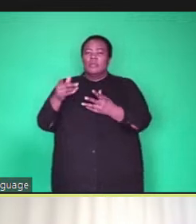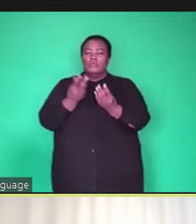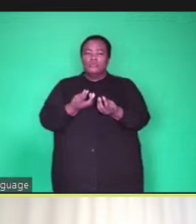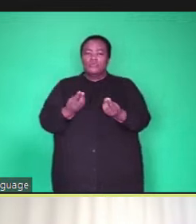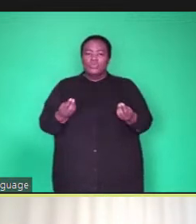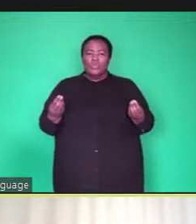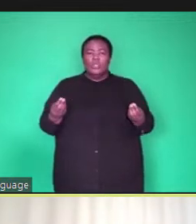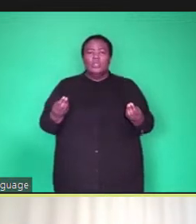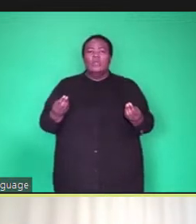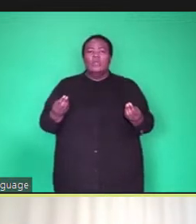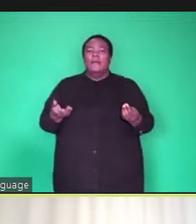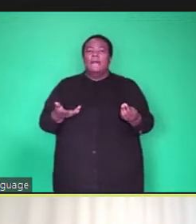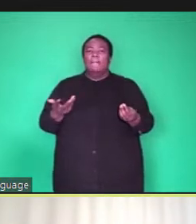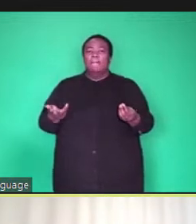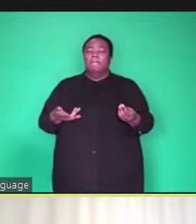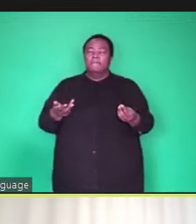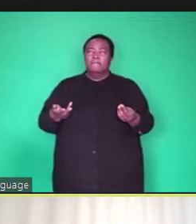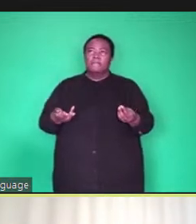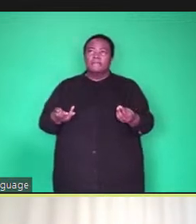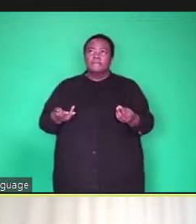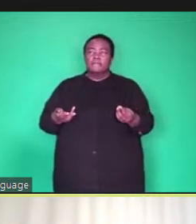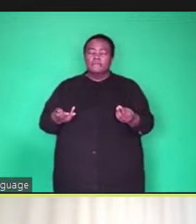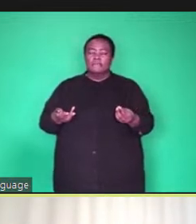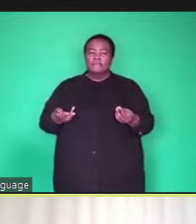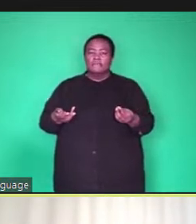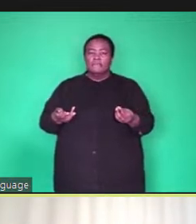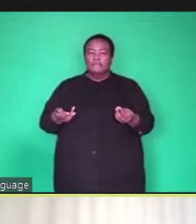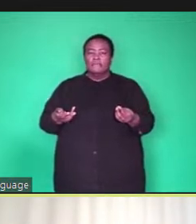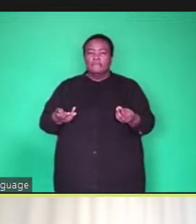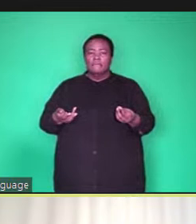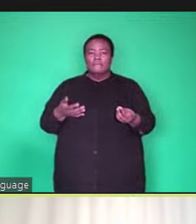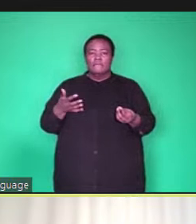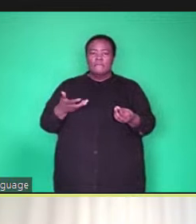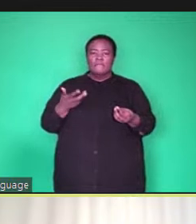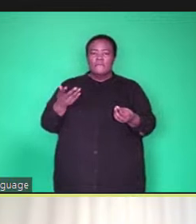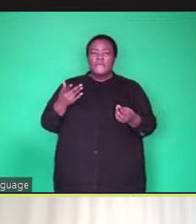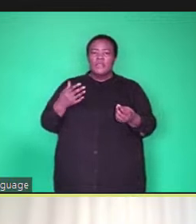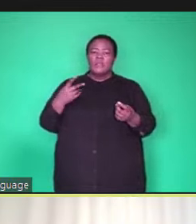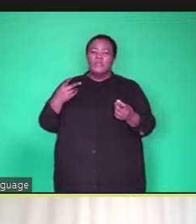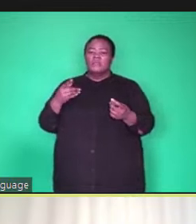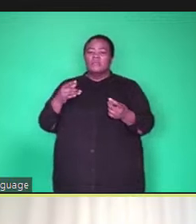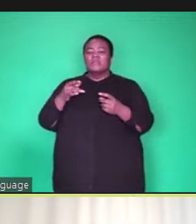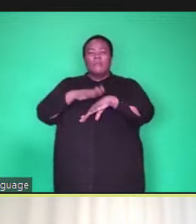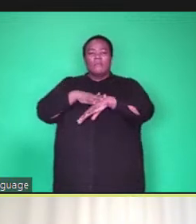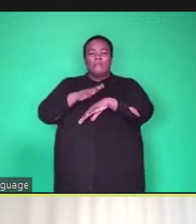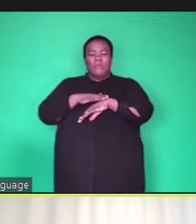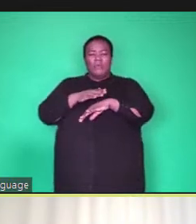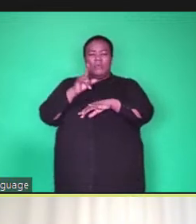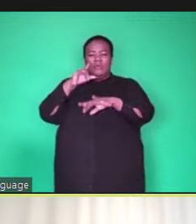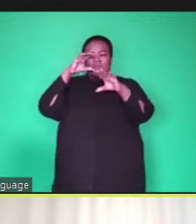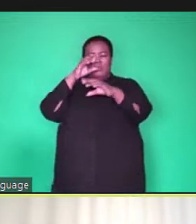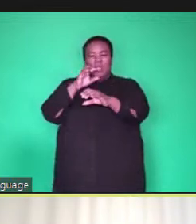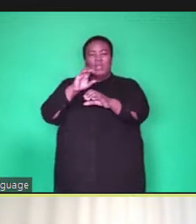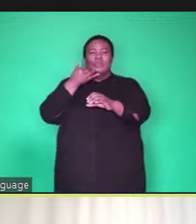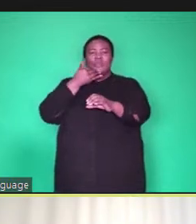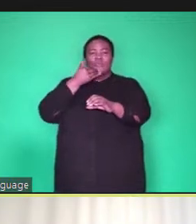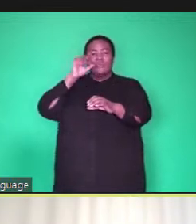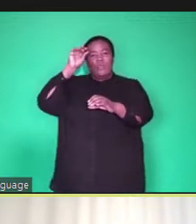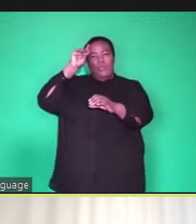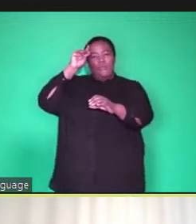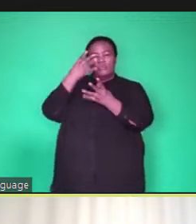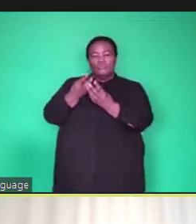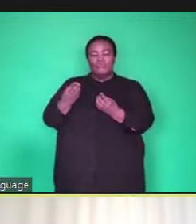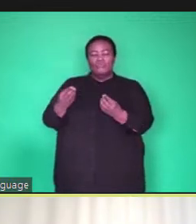binary. And the analysis was restricted to African children, specifically because